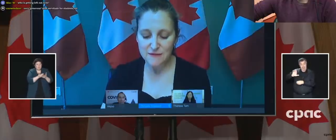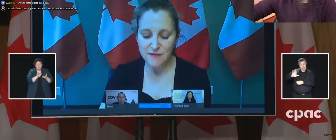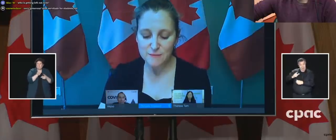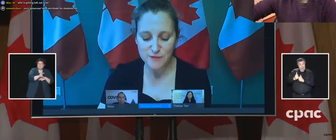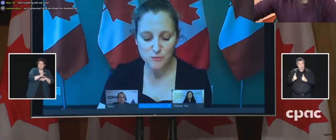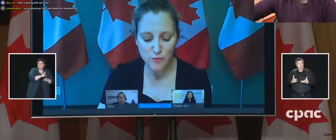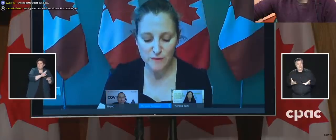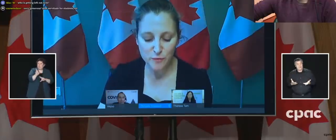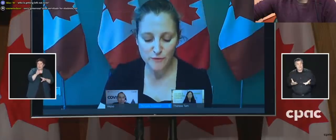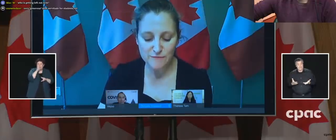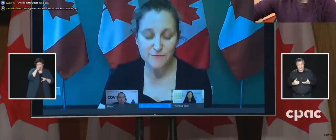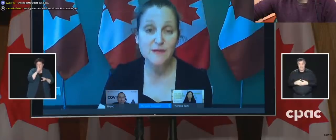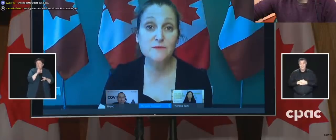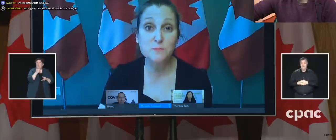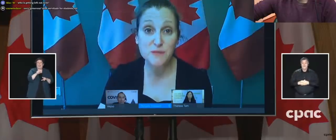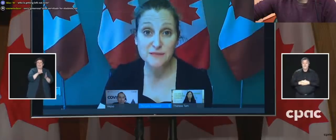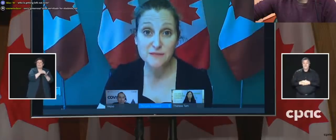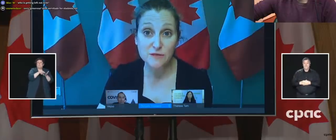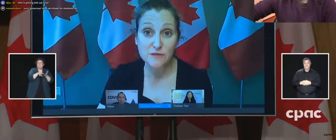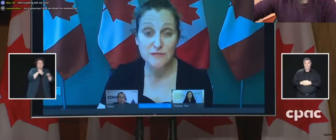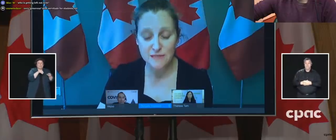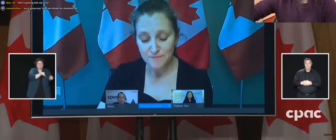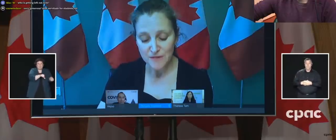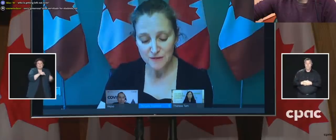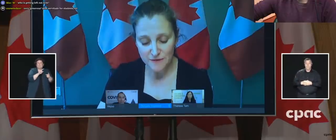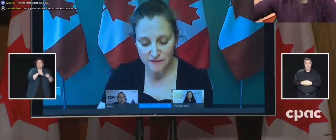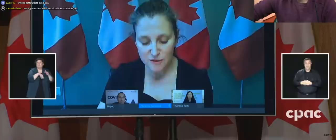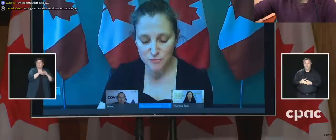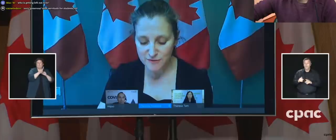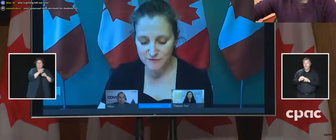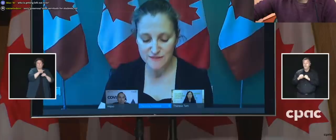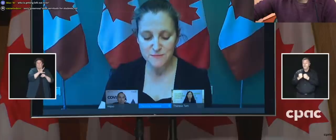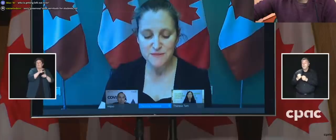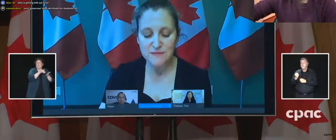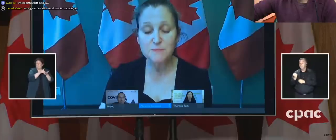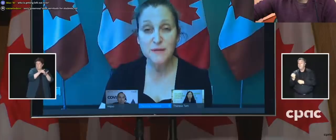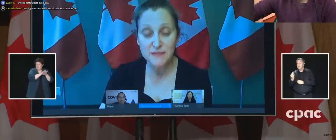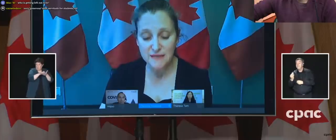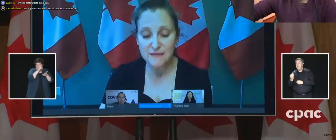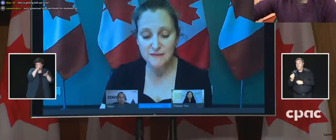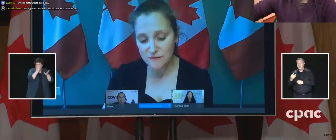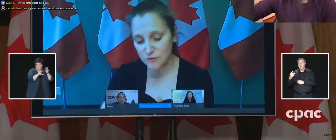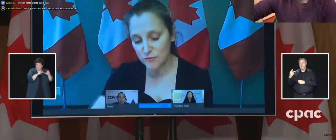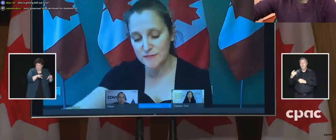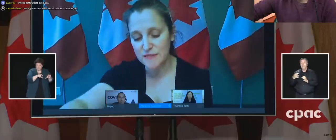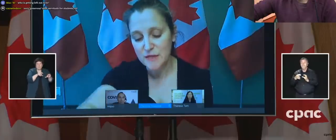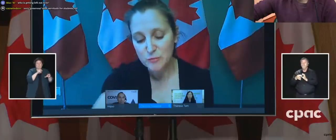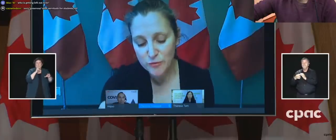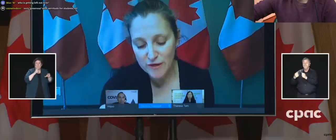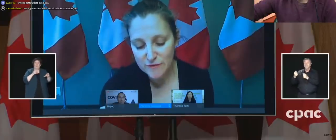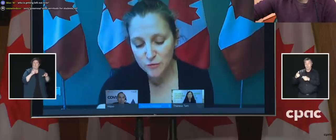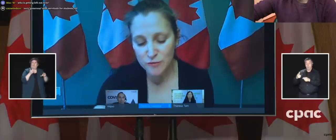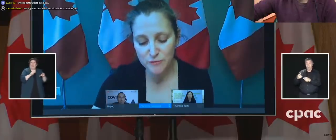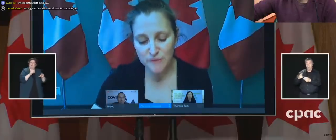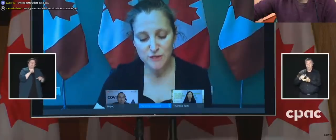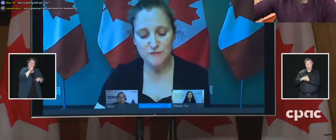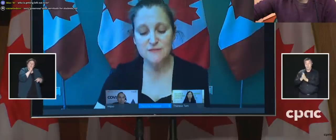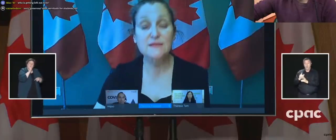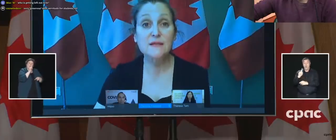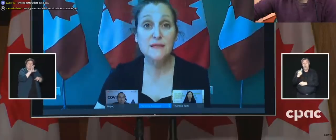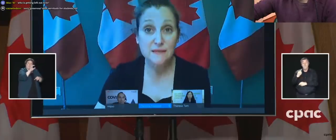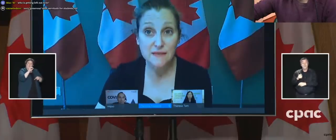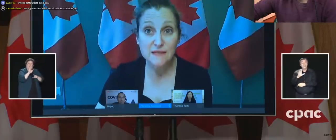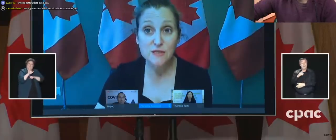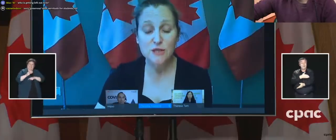expensing of up to $1.5 million of eligible investments by Canadian-controlled private